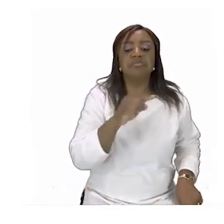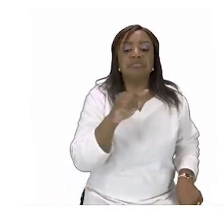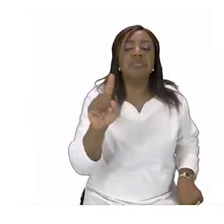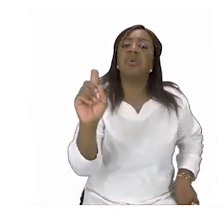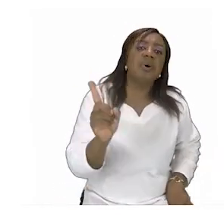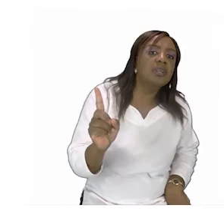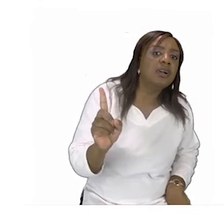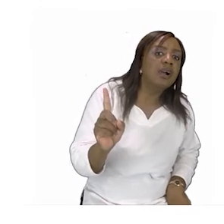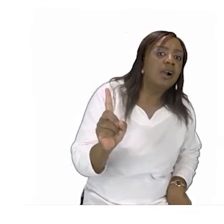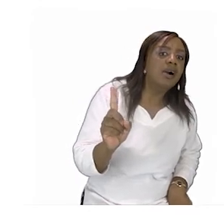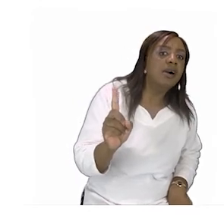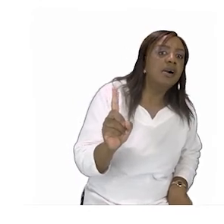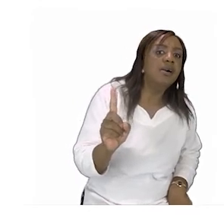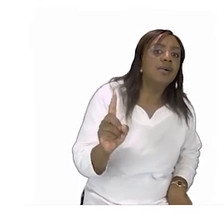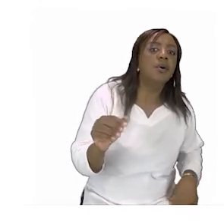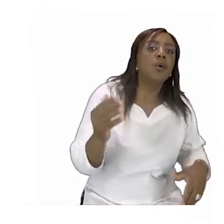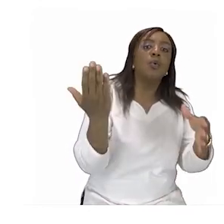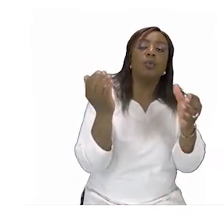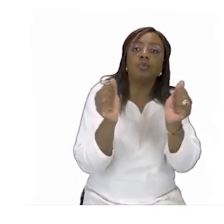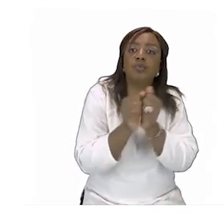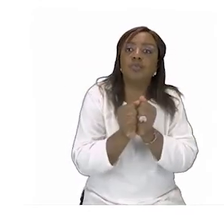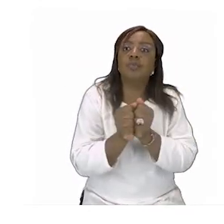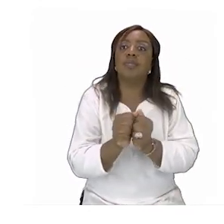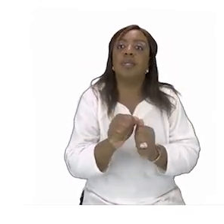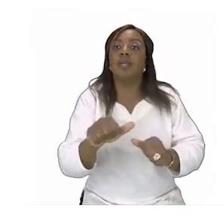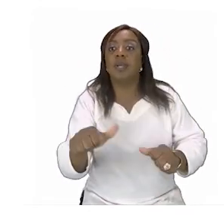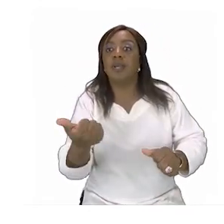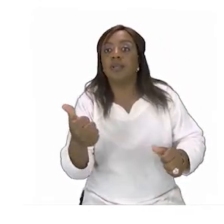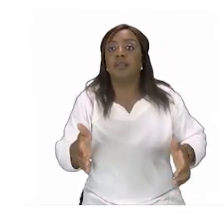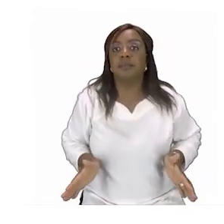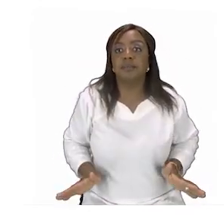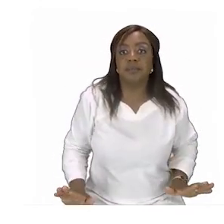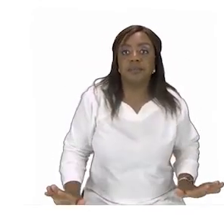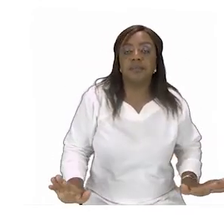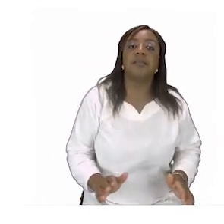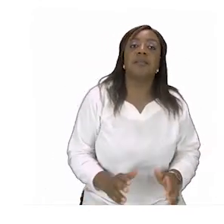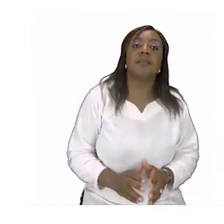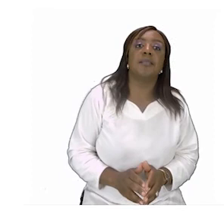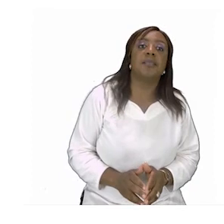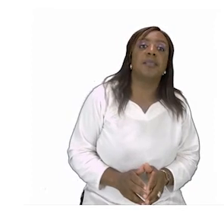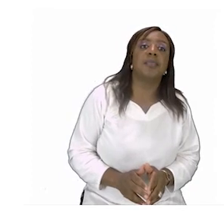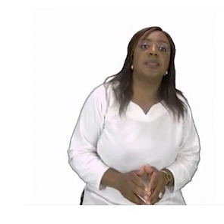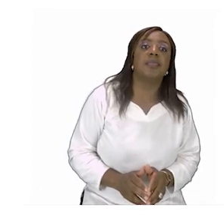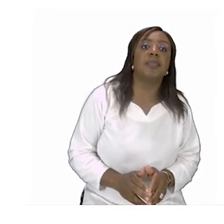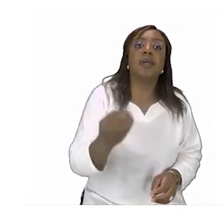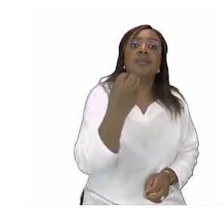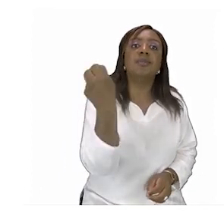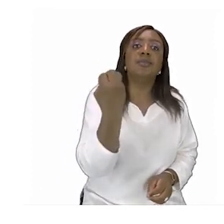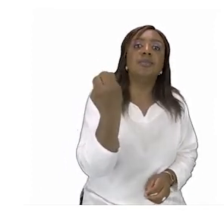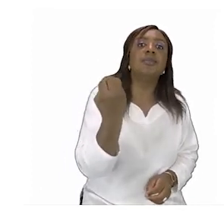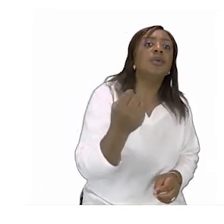Lily dash with Bridget. Let's take a look on Saturday. We can see two